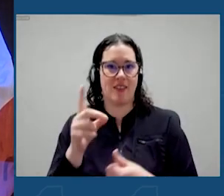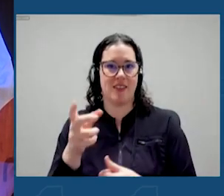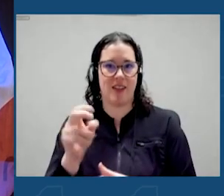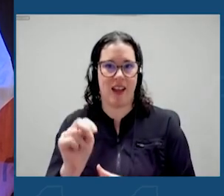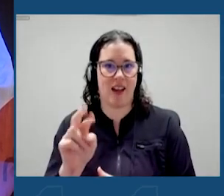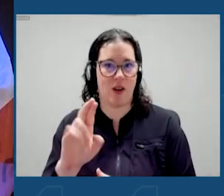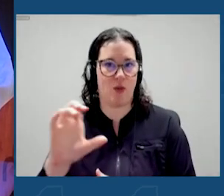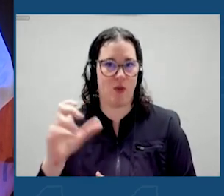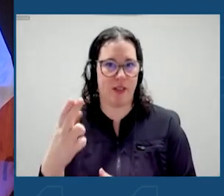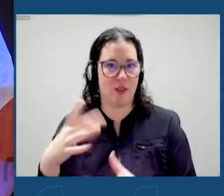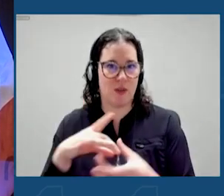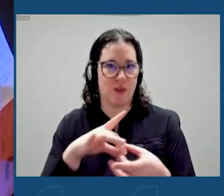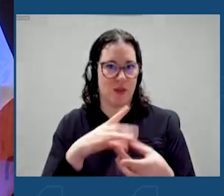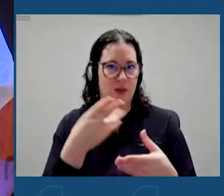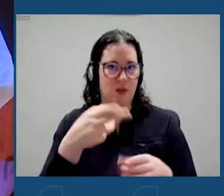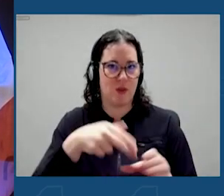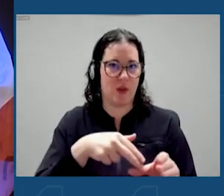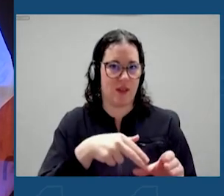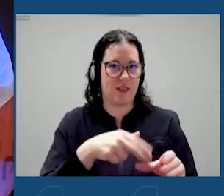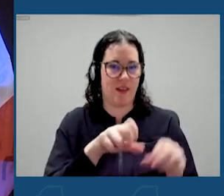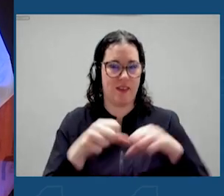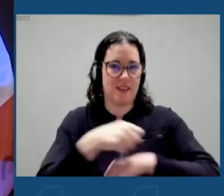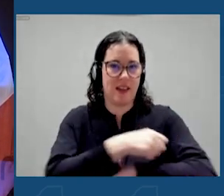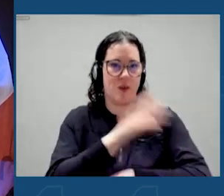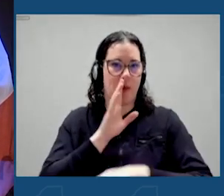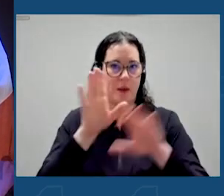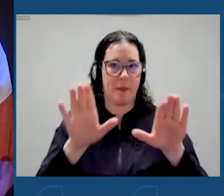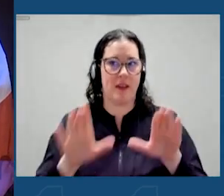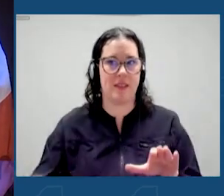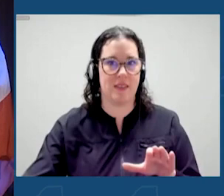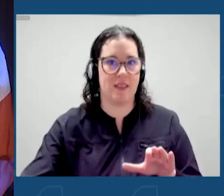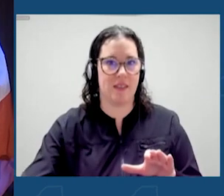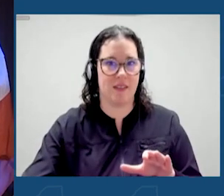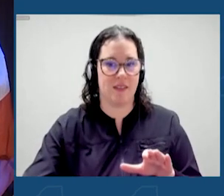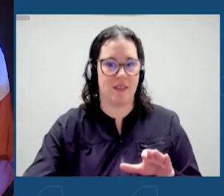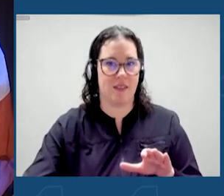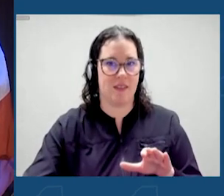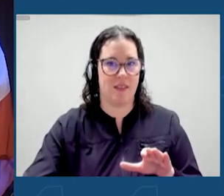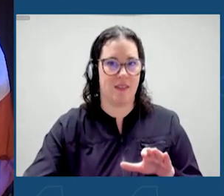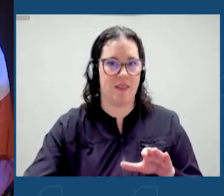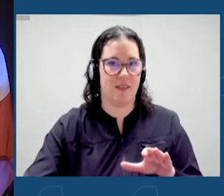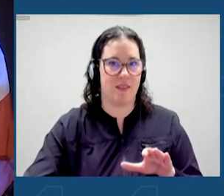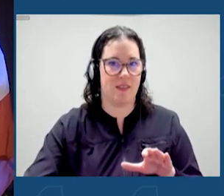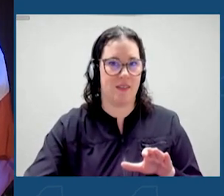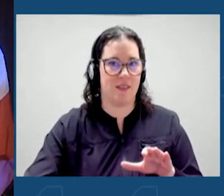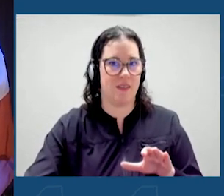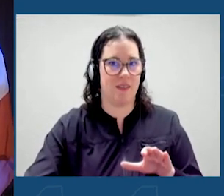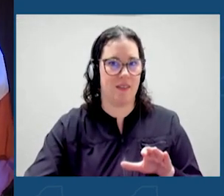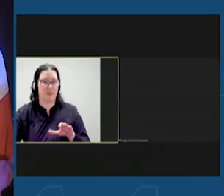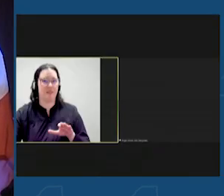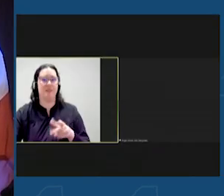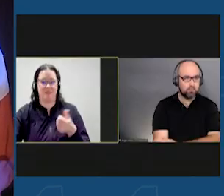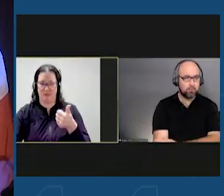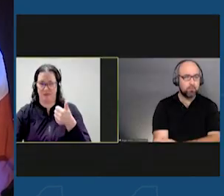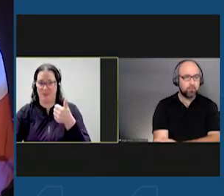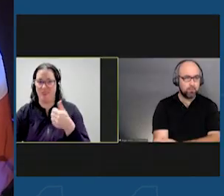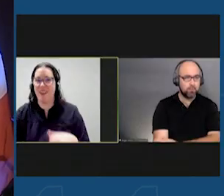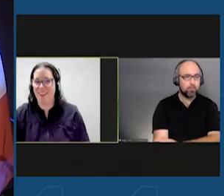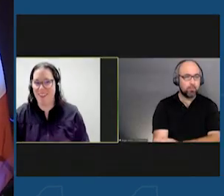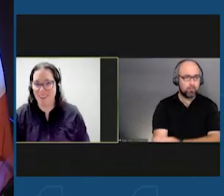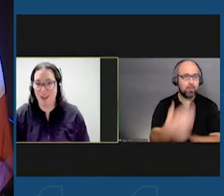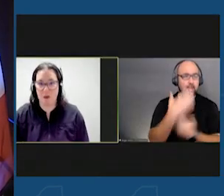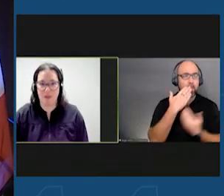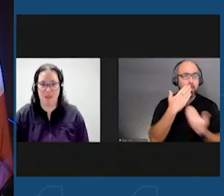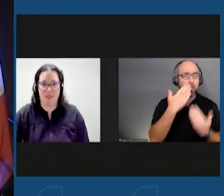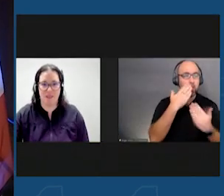amazing. Governor Hochul, Mayor Adams, thank you so much for convening this panel and for investing